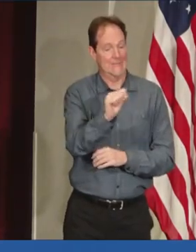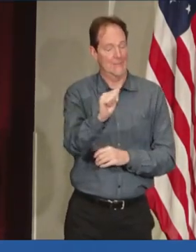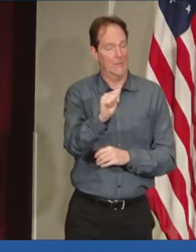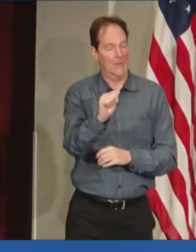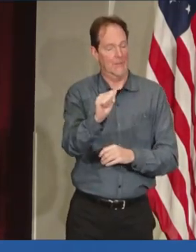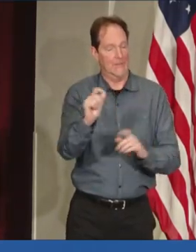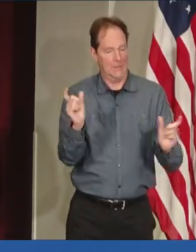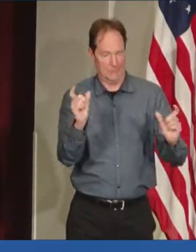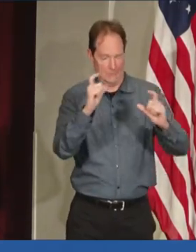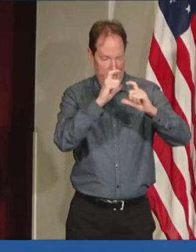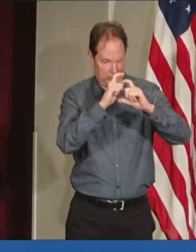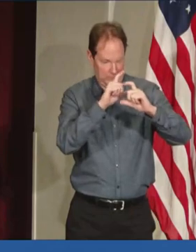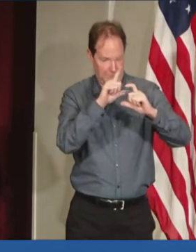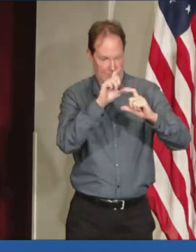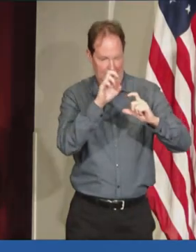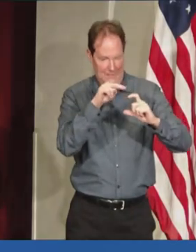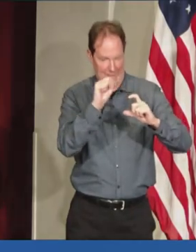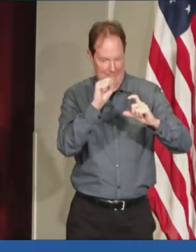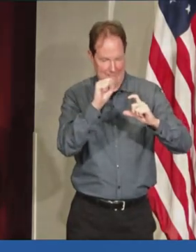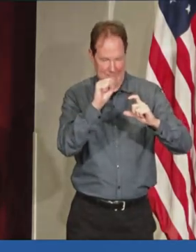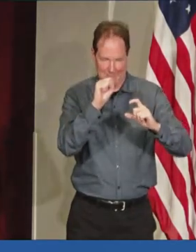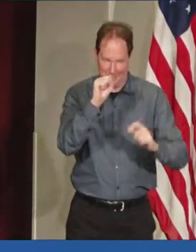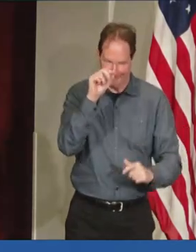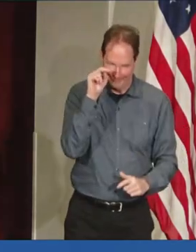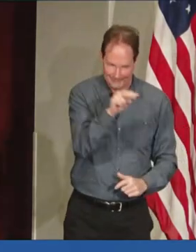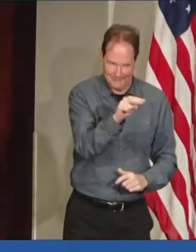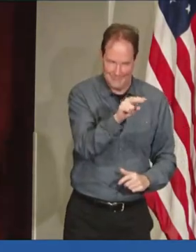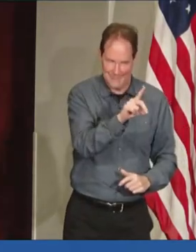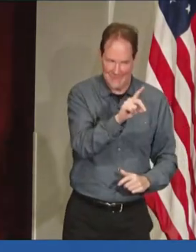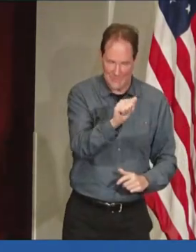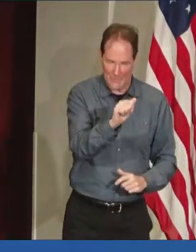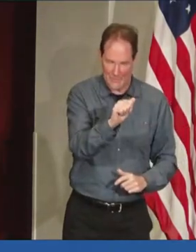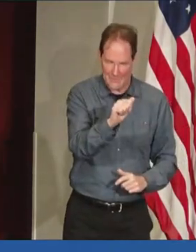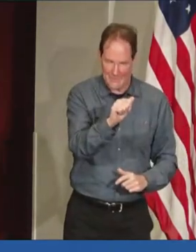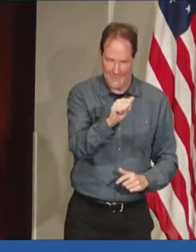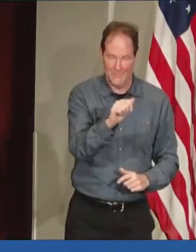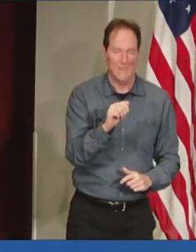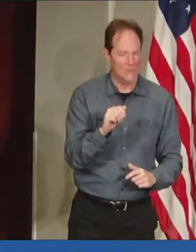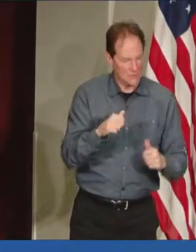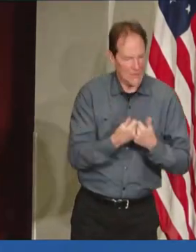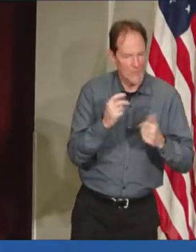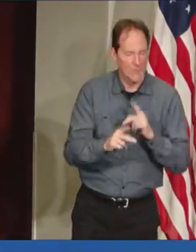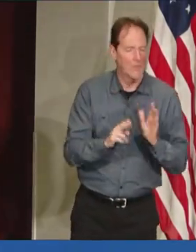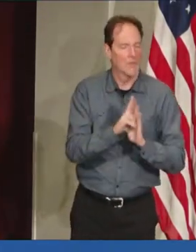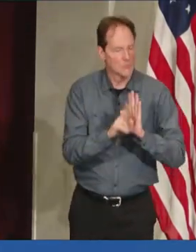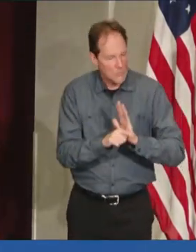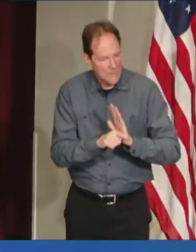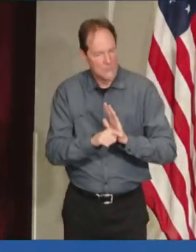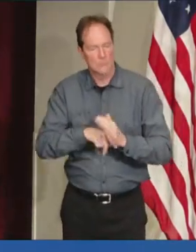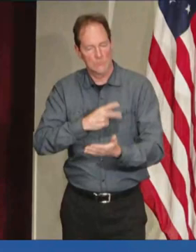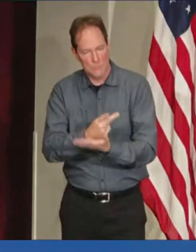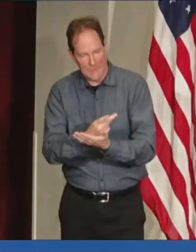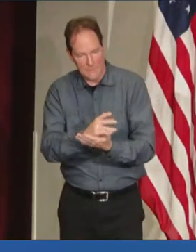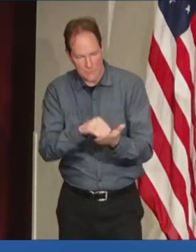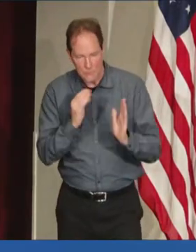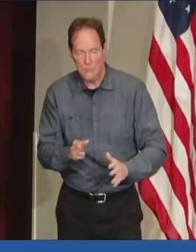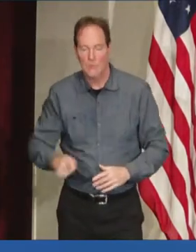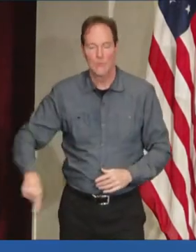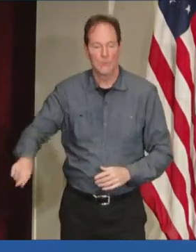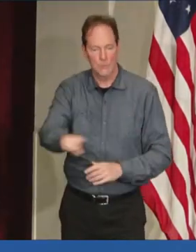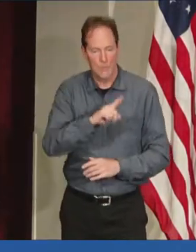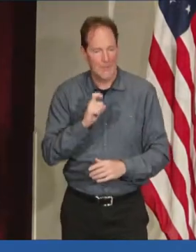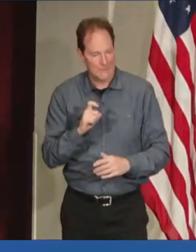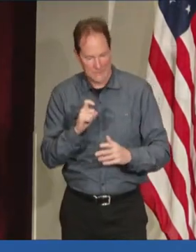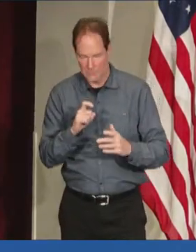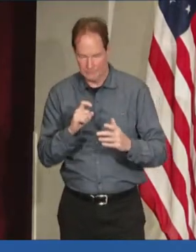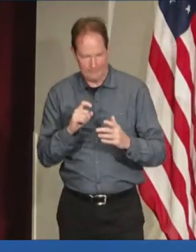lens on and to challenge people. Because many of you are younger, you're undergraduates, you're graduate students, but you need to come in being